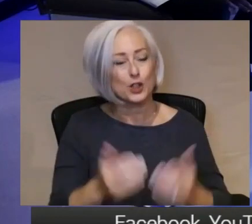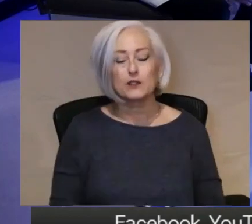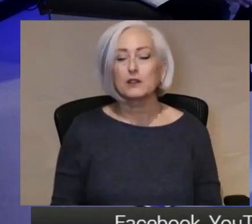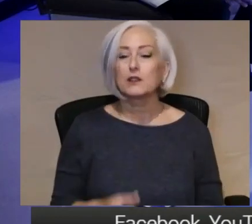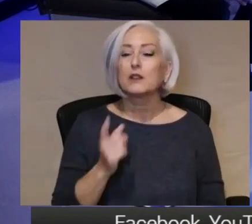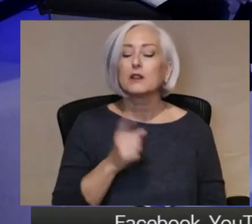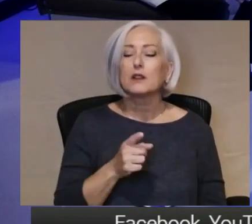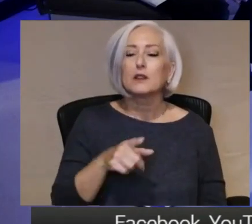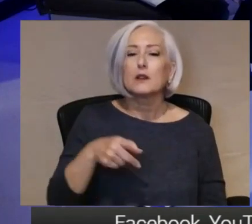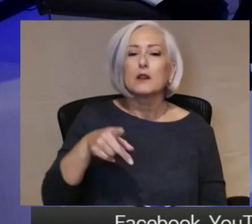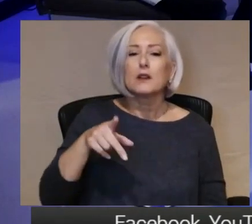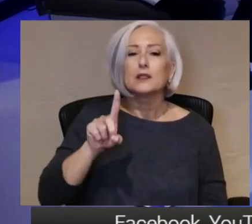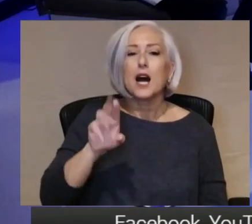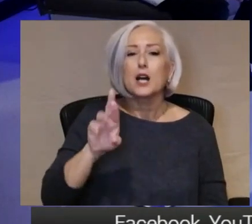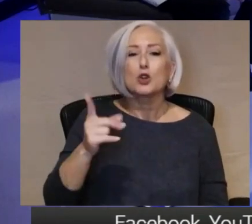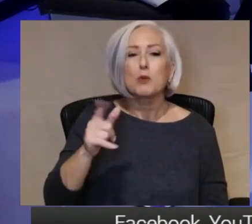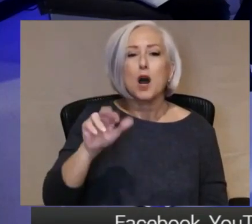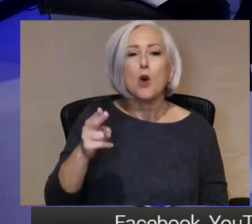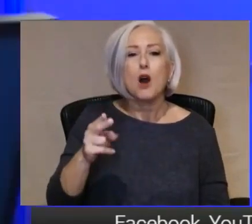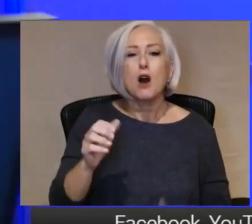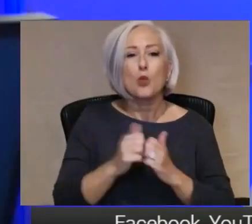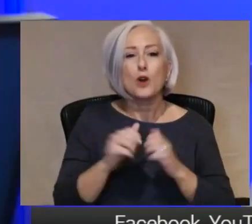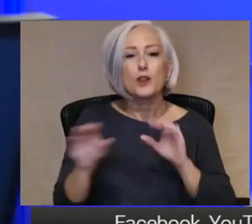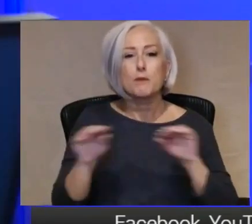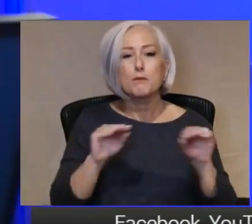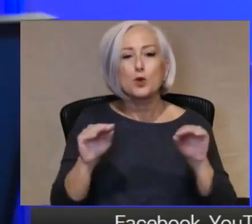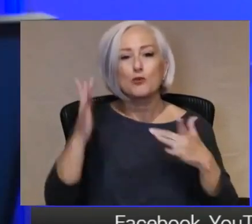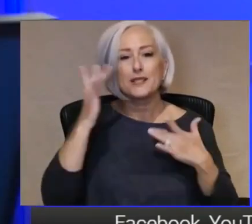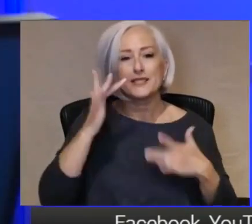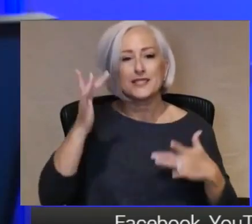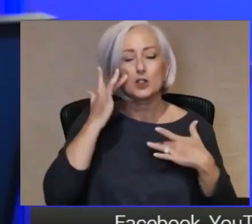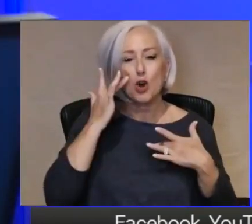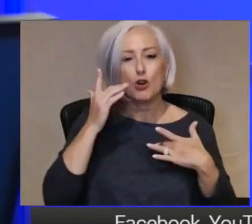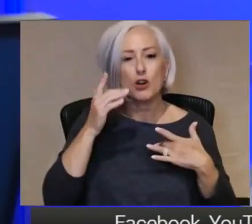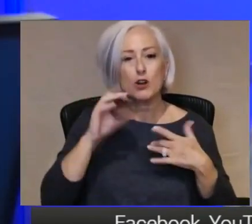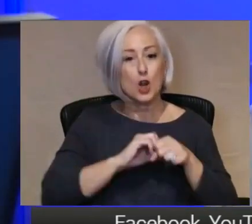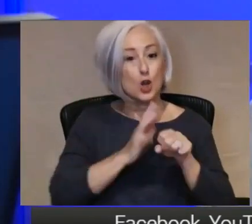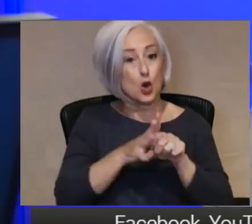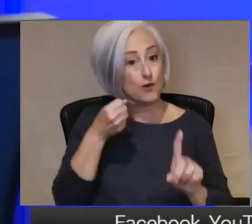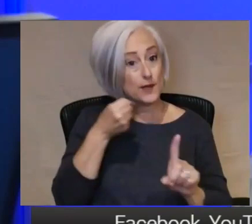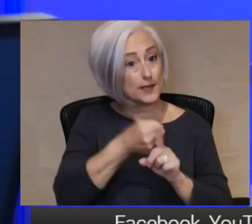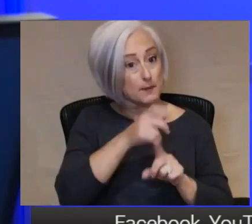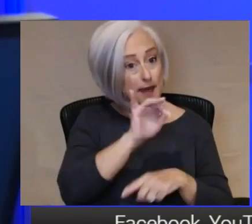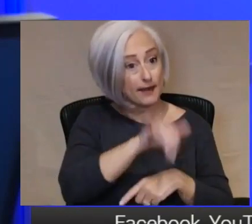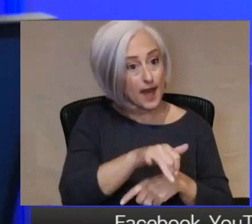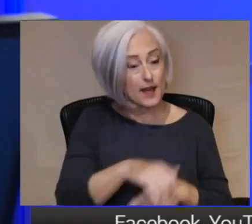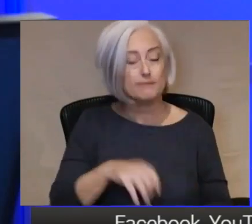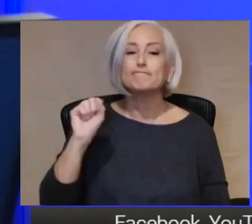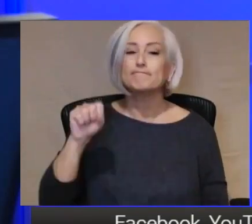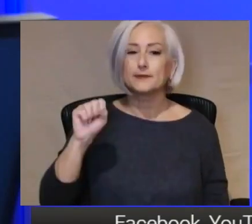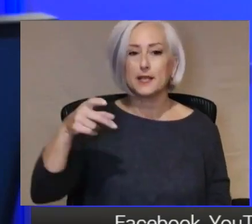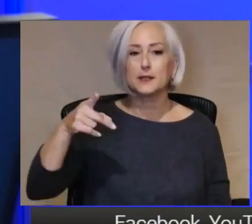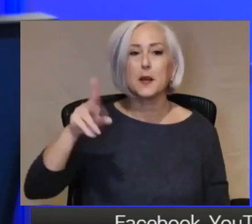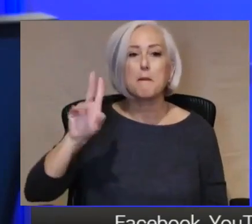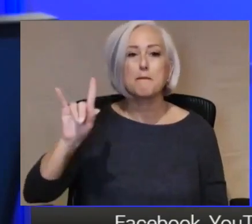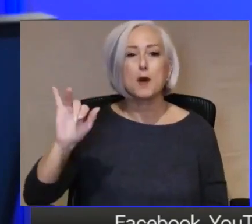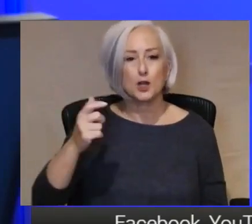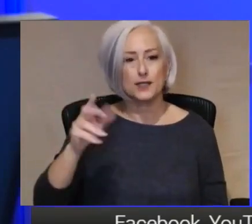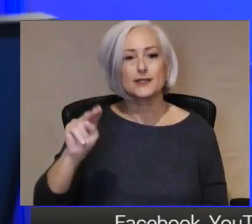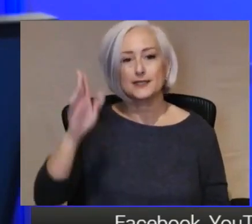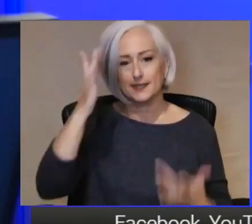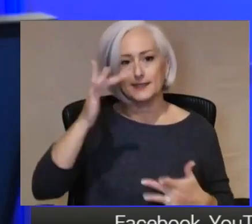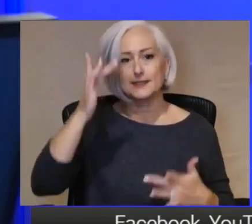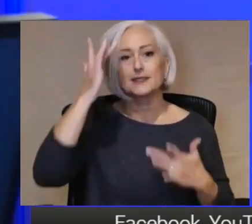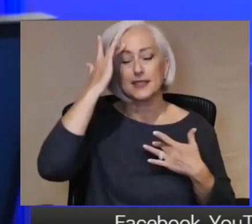an impact on those with movement disorders? Well, some of the movement disorder, yes. Like Parkinson's disease, you know, patients